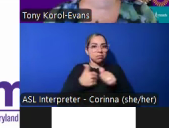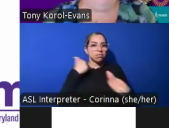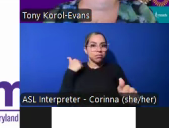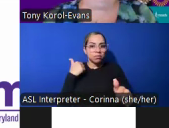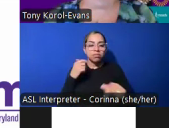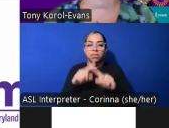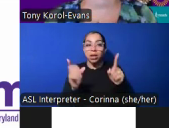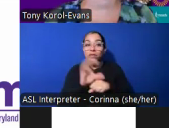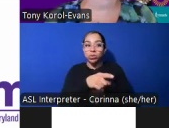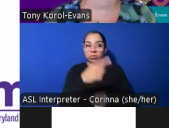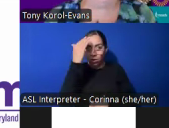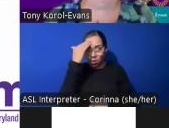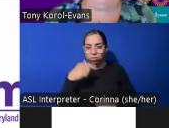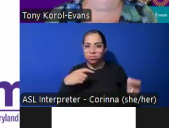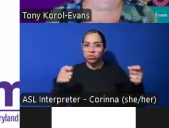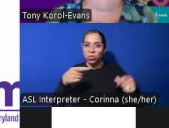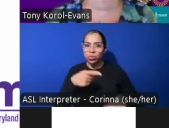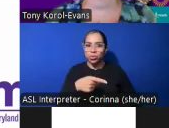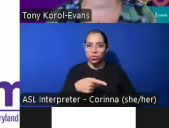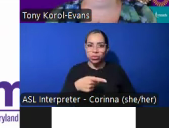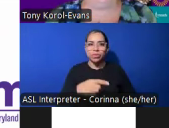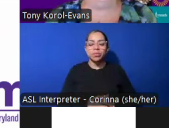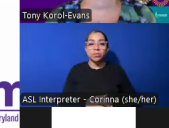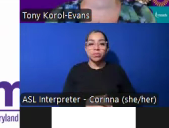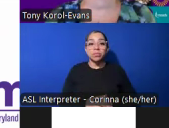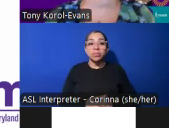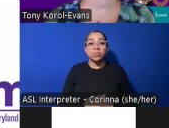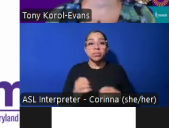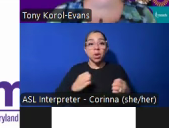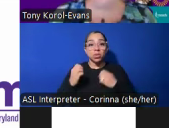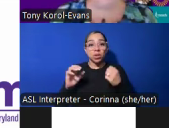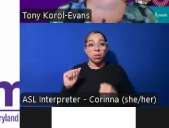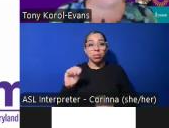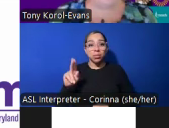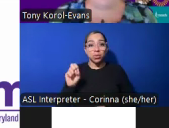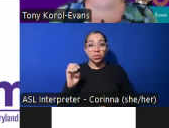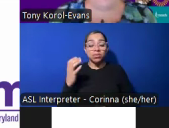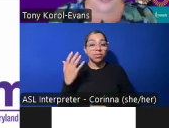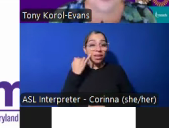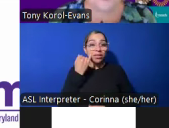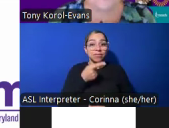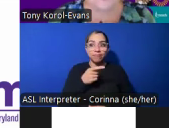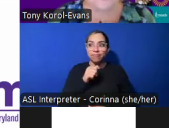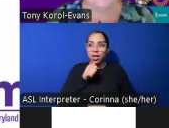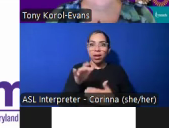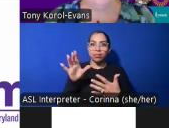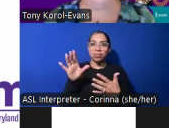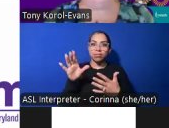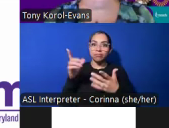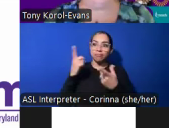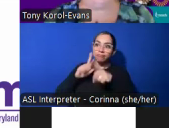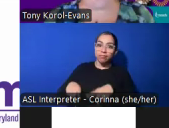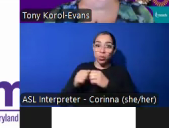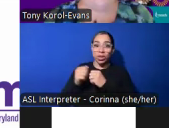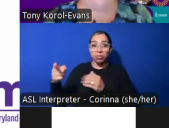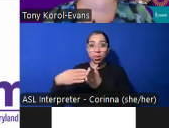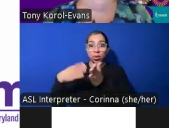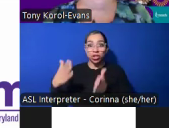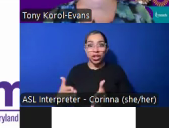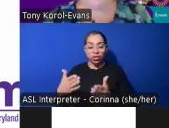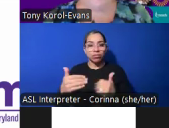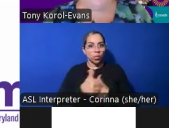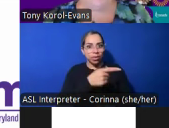Emotional abuse, threatening violence if they do not choose the pregnancy outcome that the perpetrator wants, threatening to out